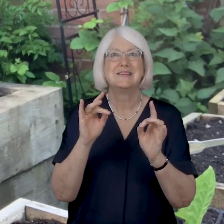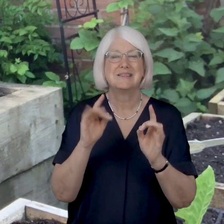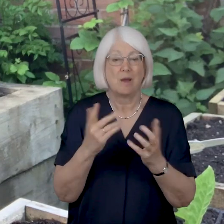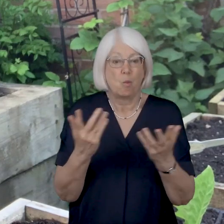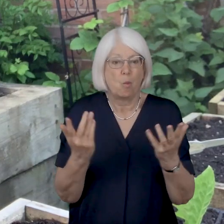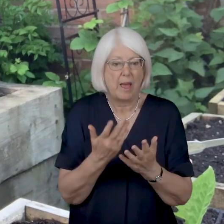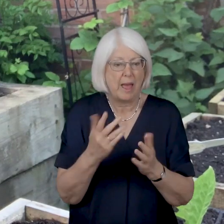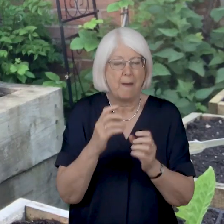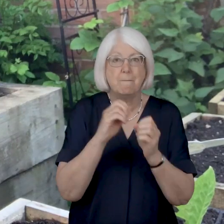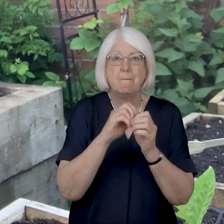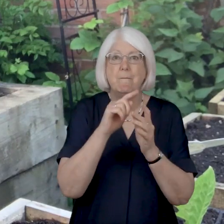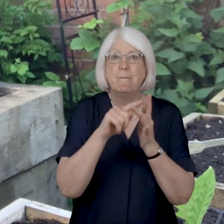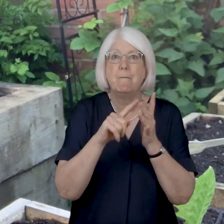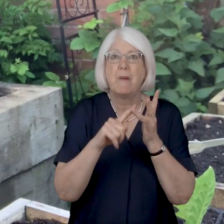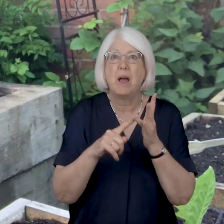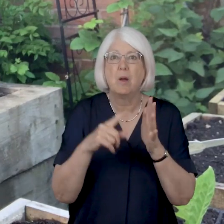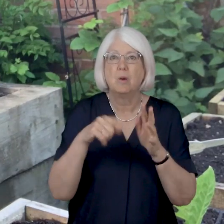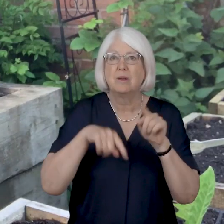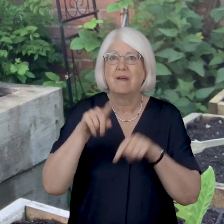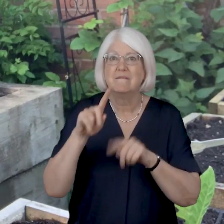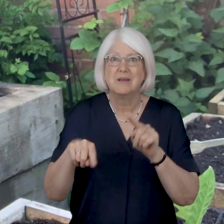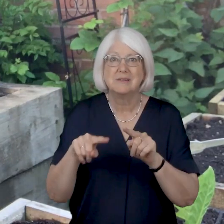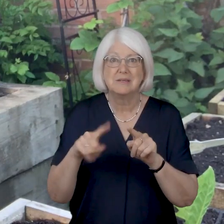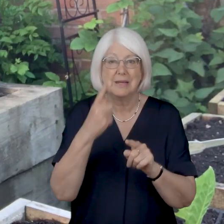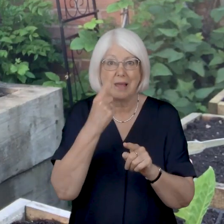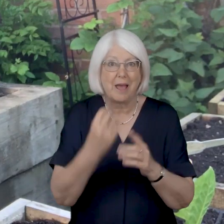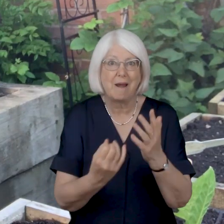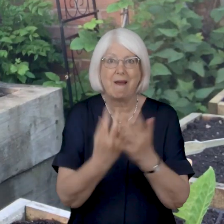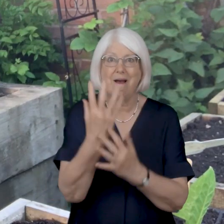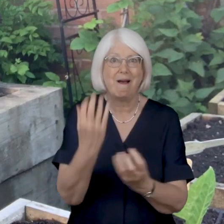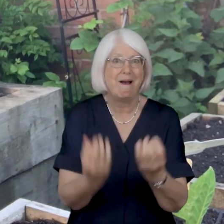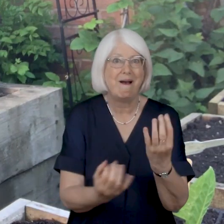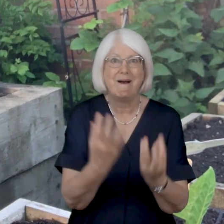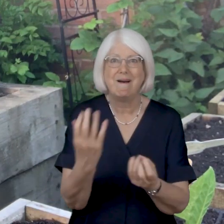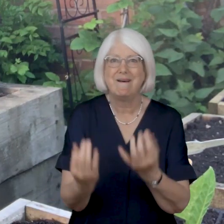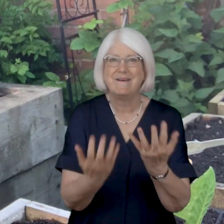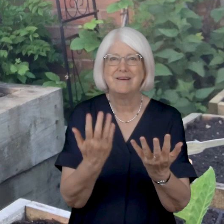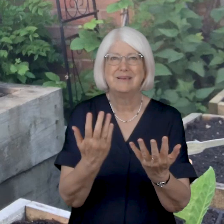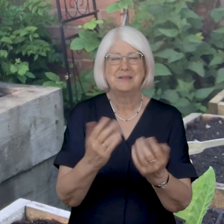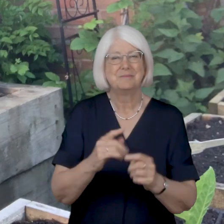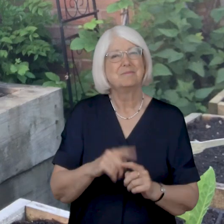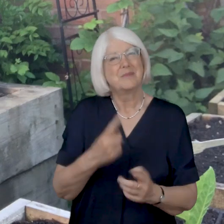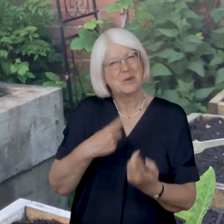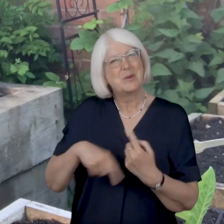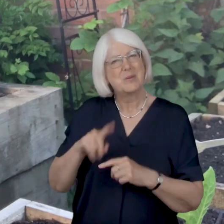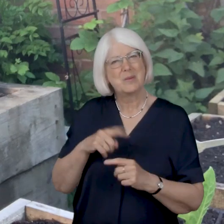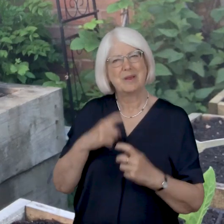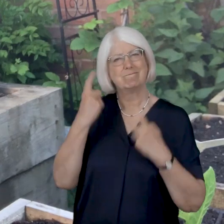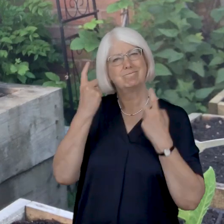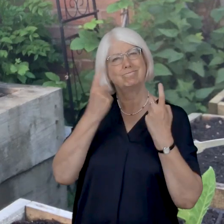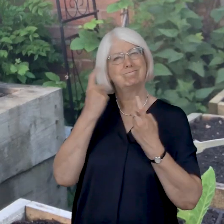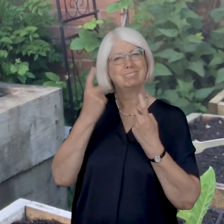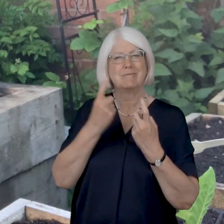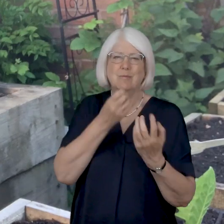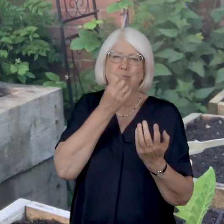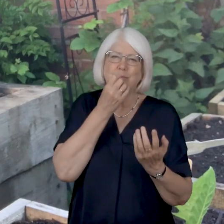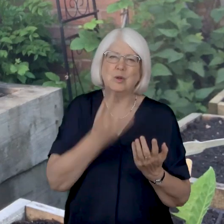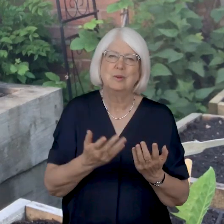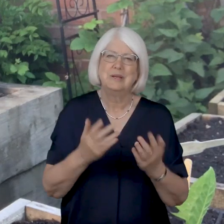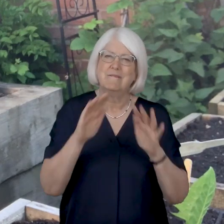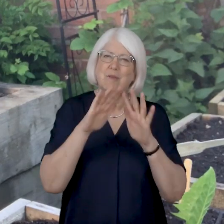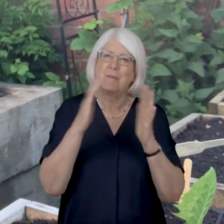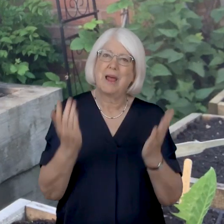back. And we as Christians have had time to reflect not only on the scriptures, but on the beauty of this